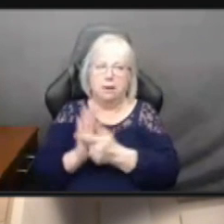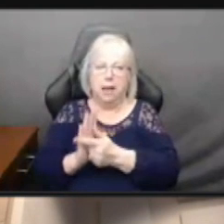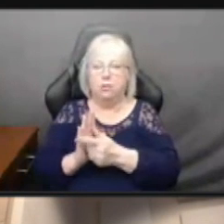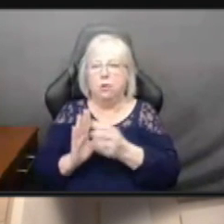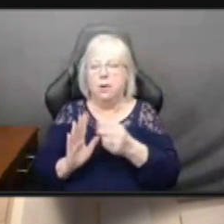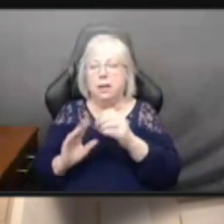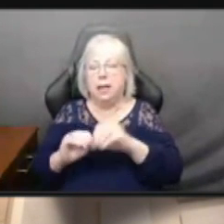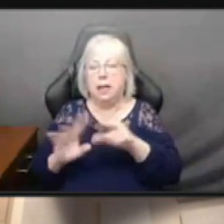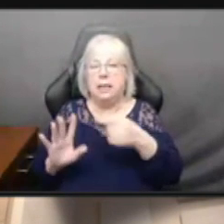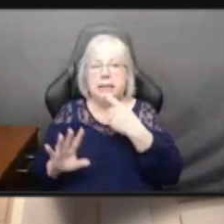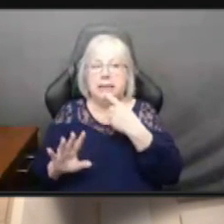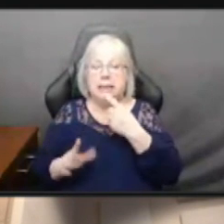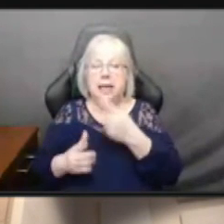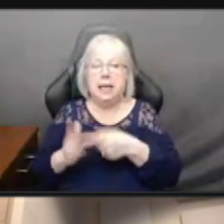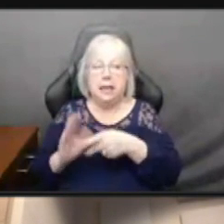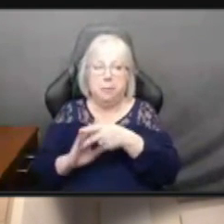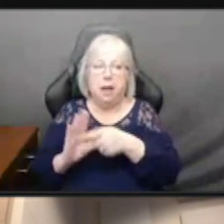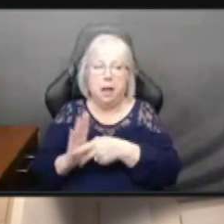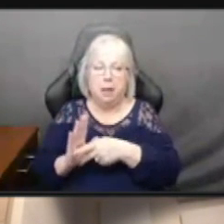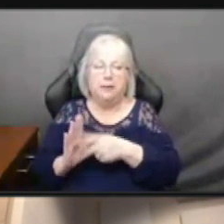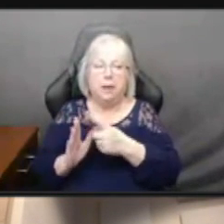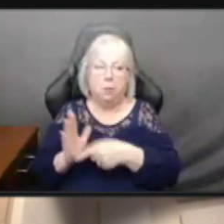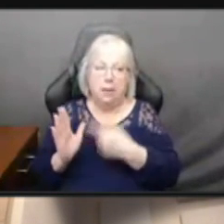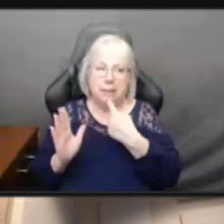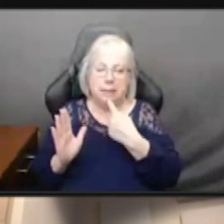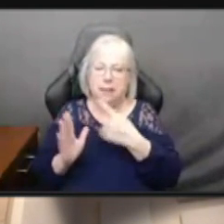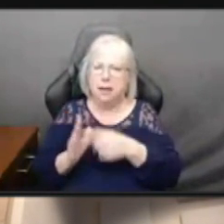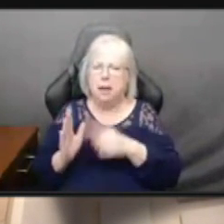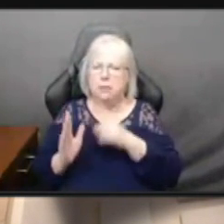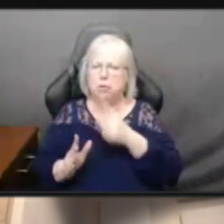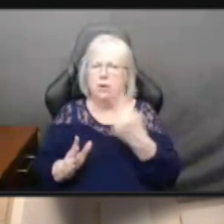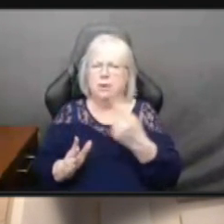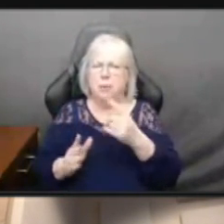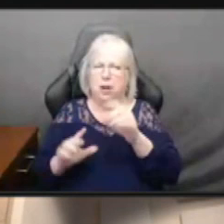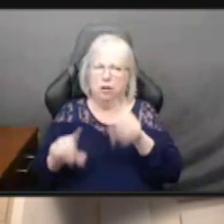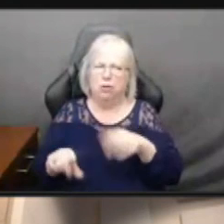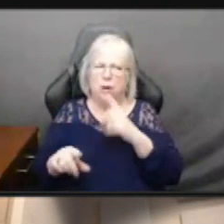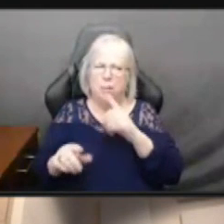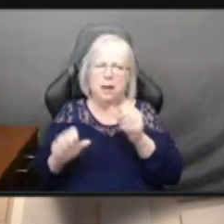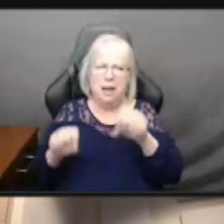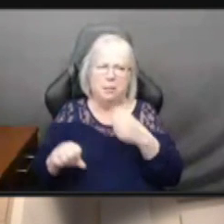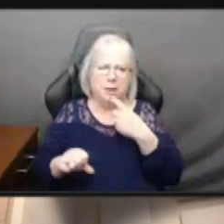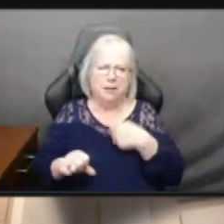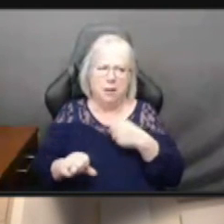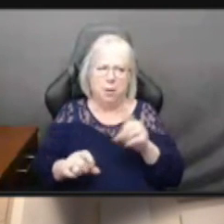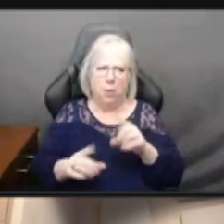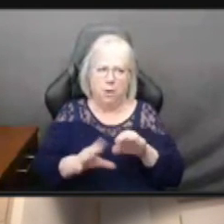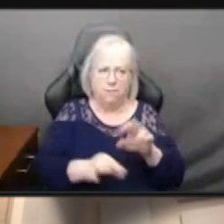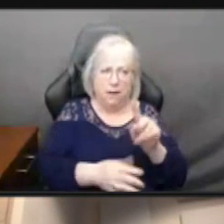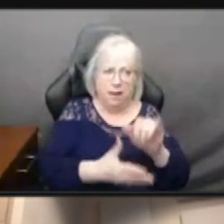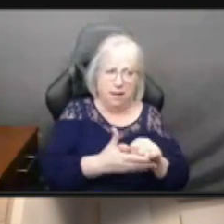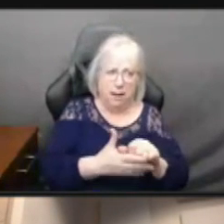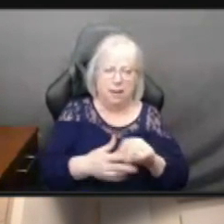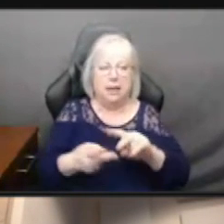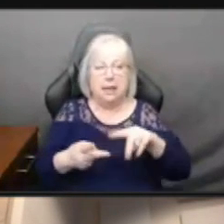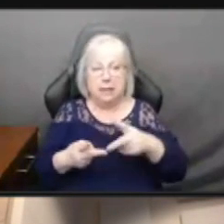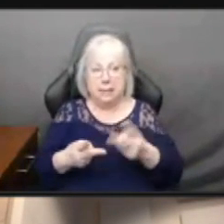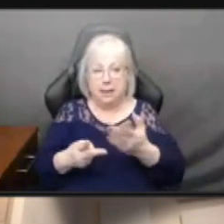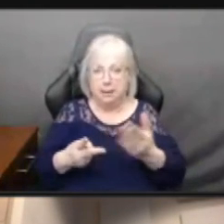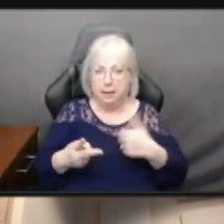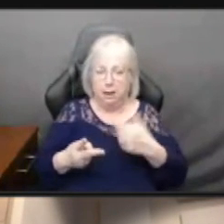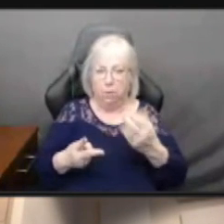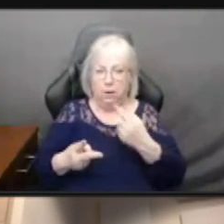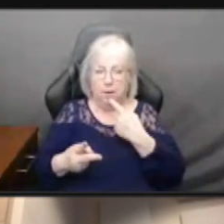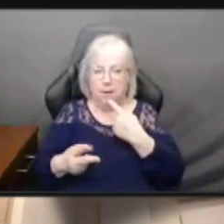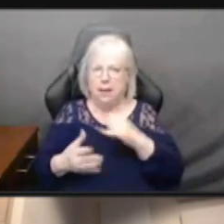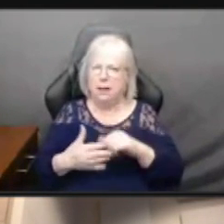state what the policy is. And I'm sure that someone should have been able to direct me to that. The second thing that I want to say is I've heard more than